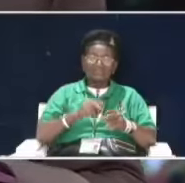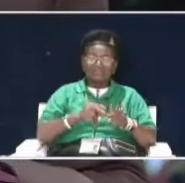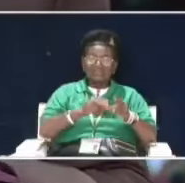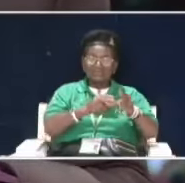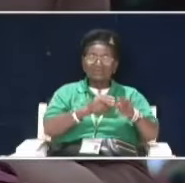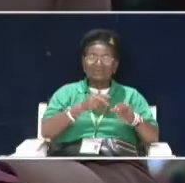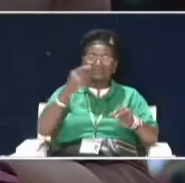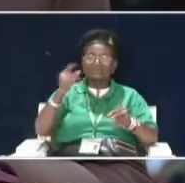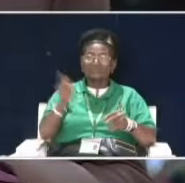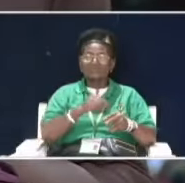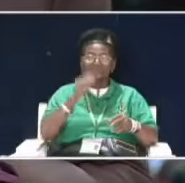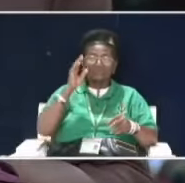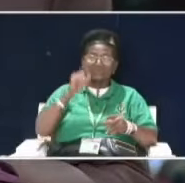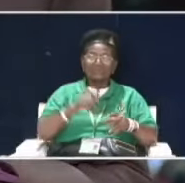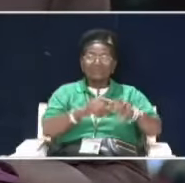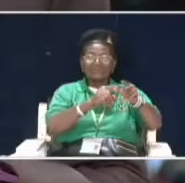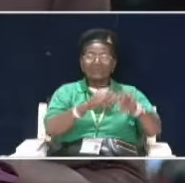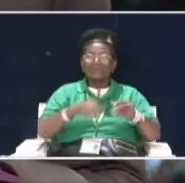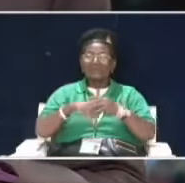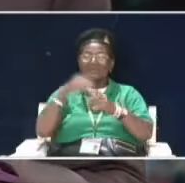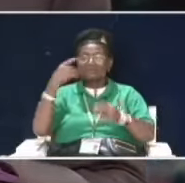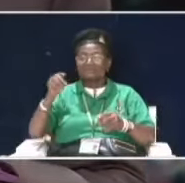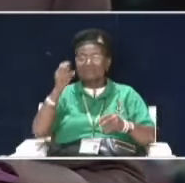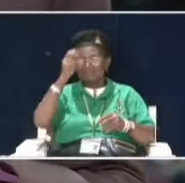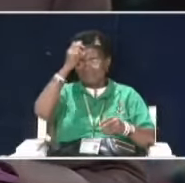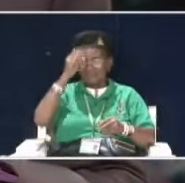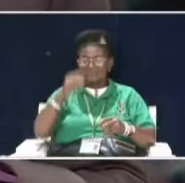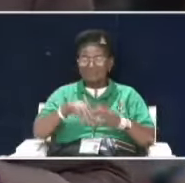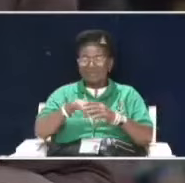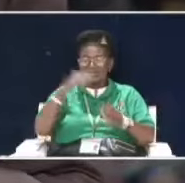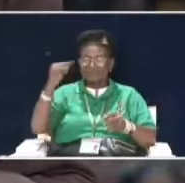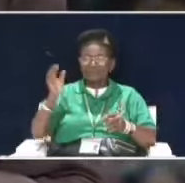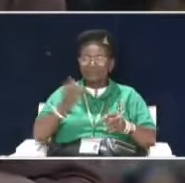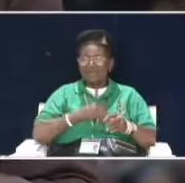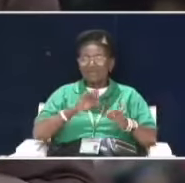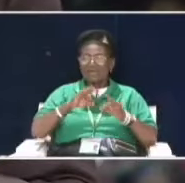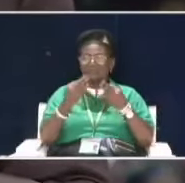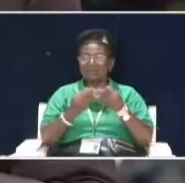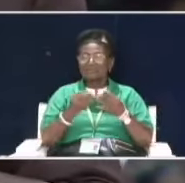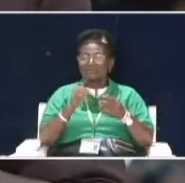We're going to run out the devil out of our families tonight.